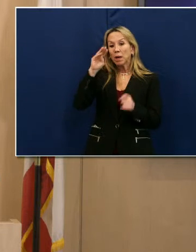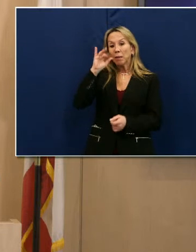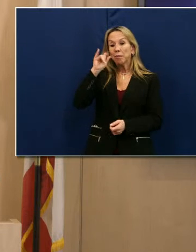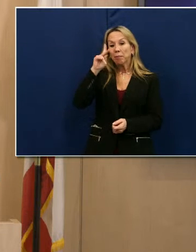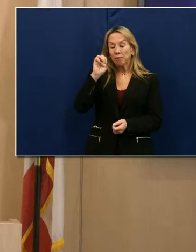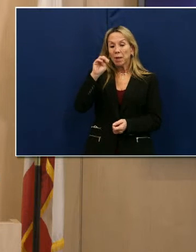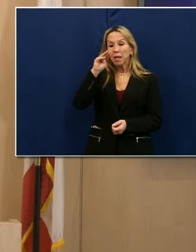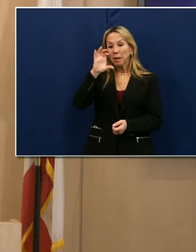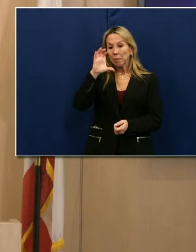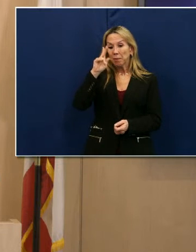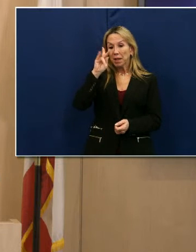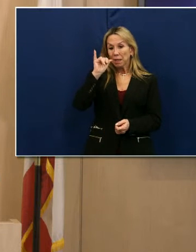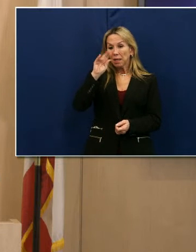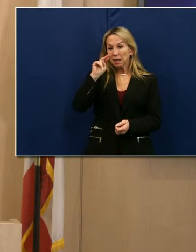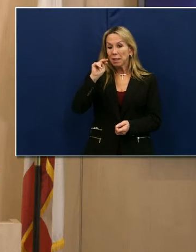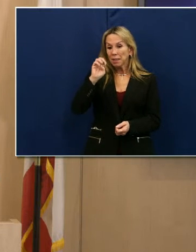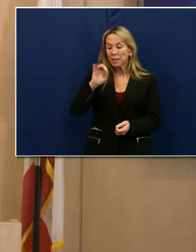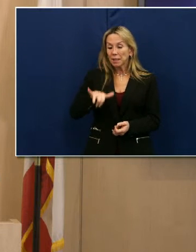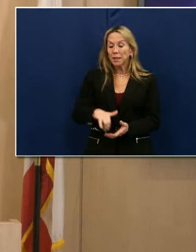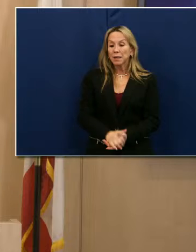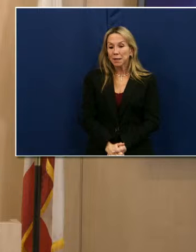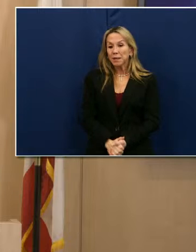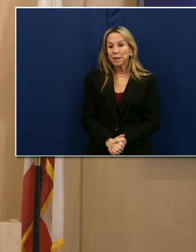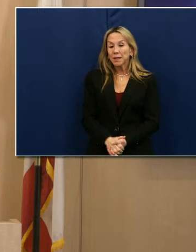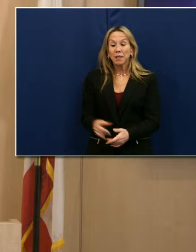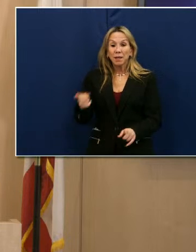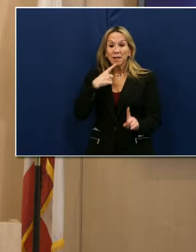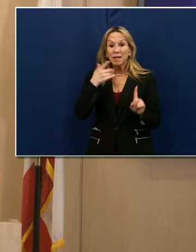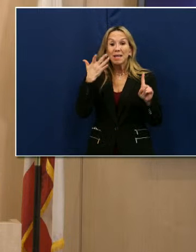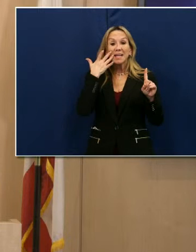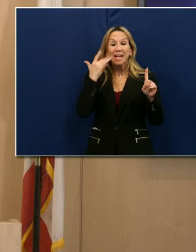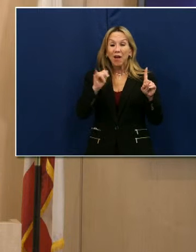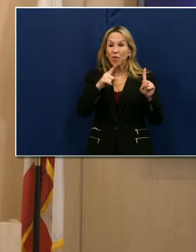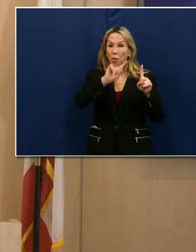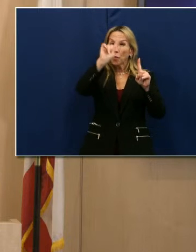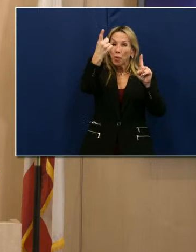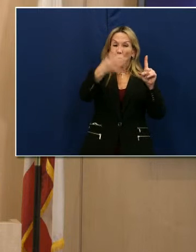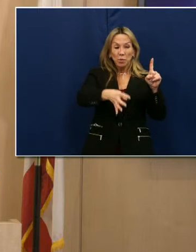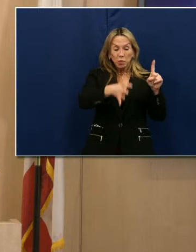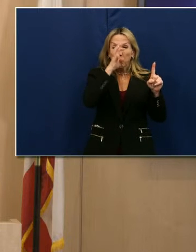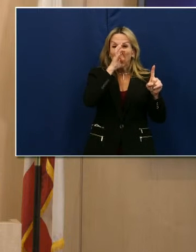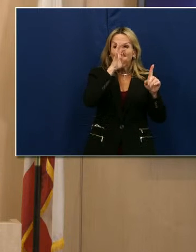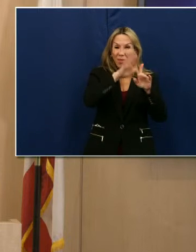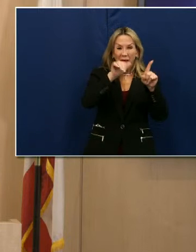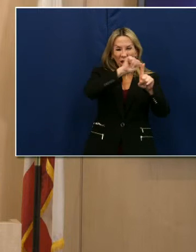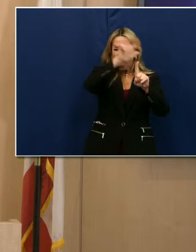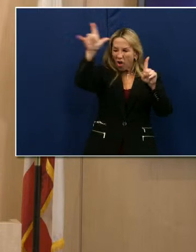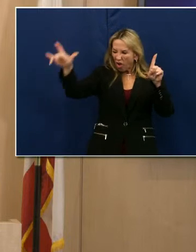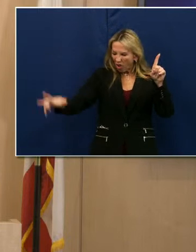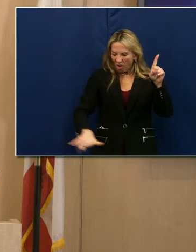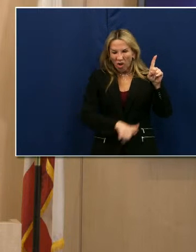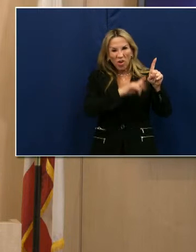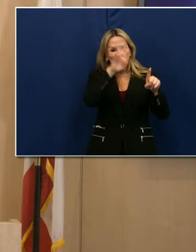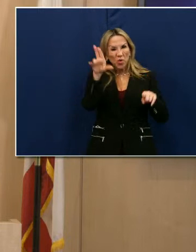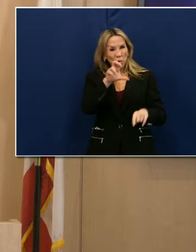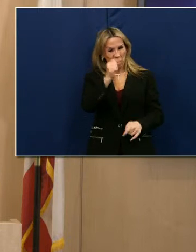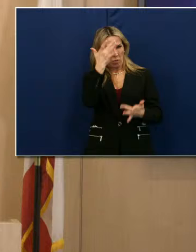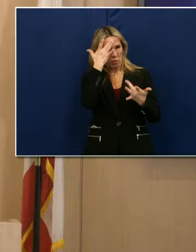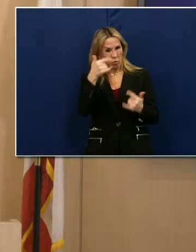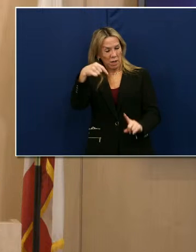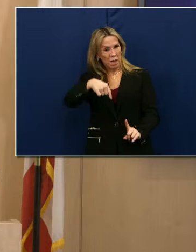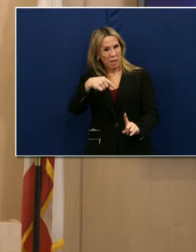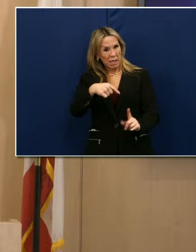from KOSI. California has the strictest regulations in the country. Why is our situation so much worse than in states with